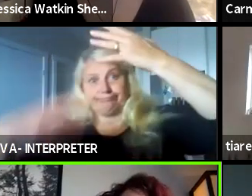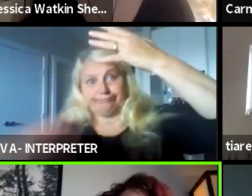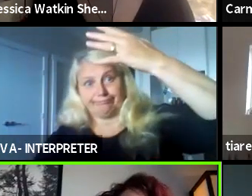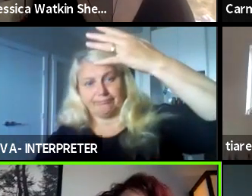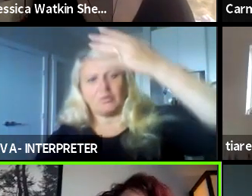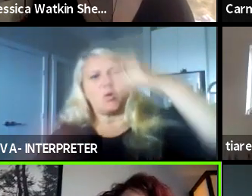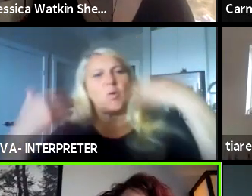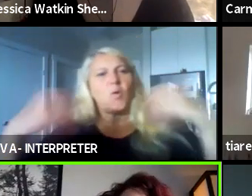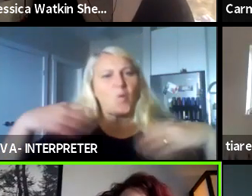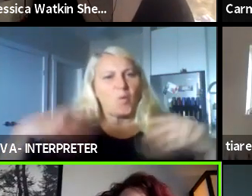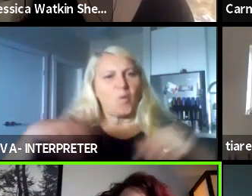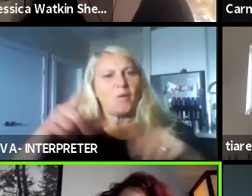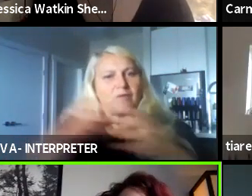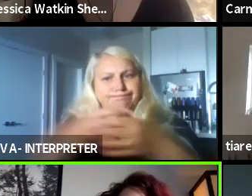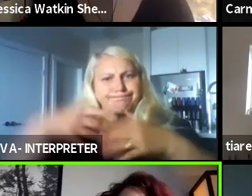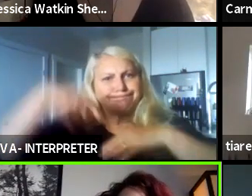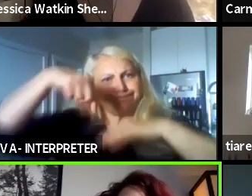an access